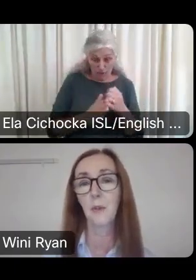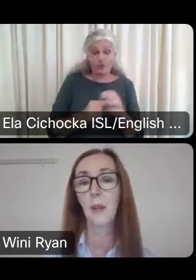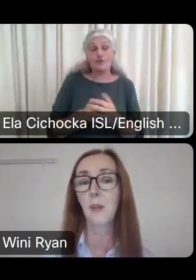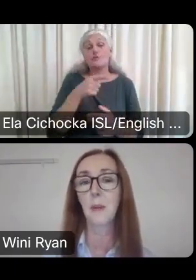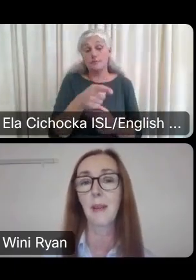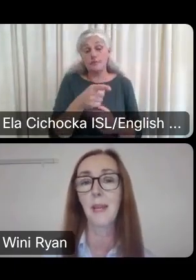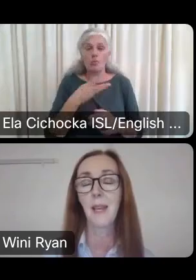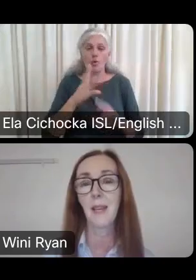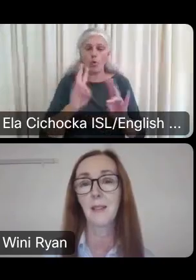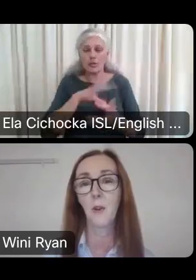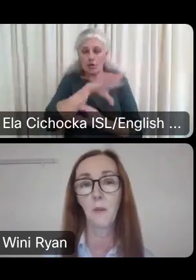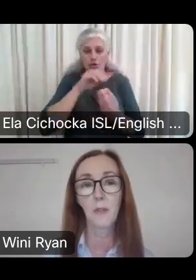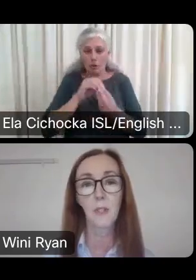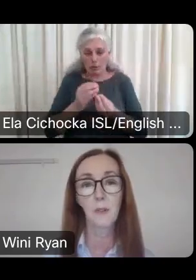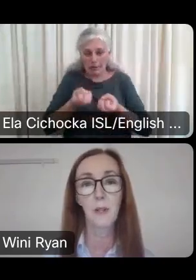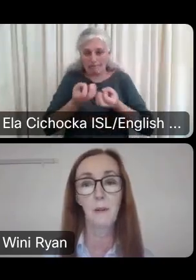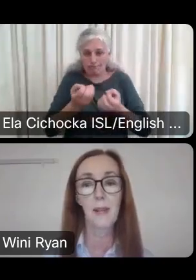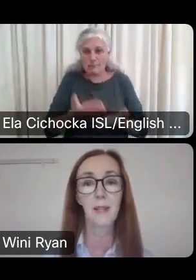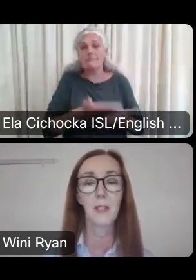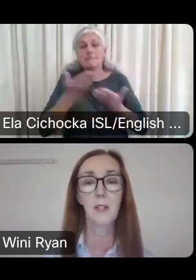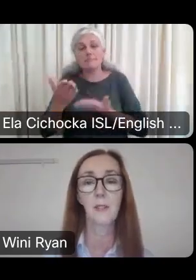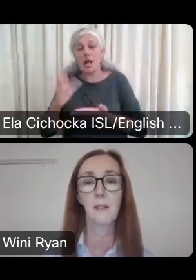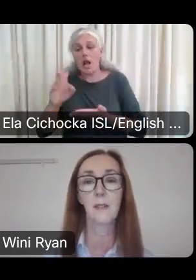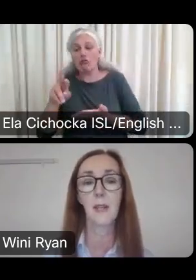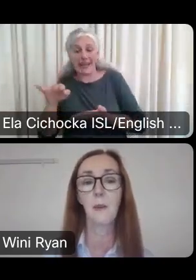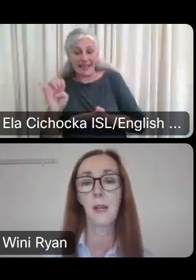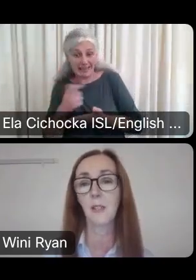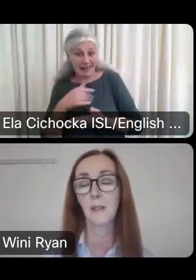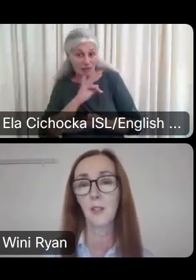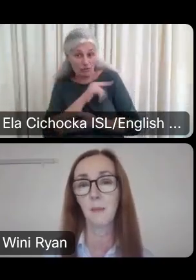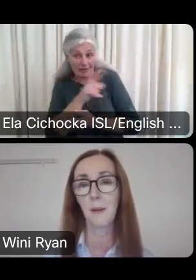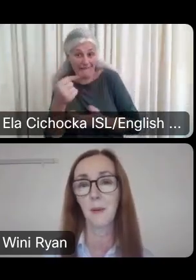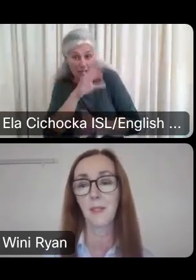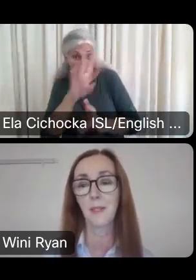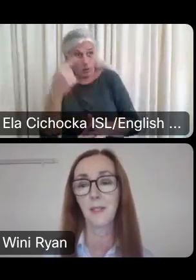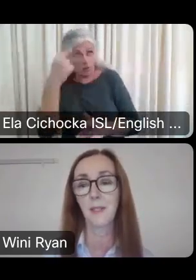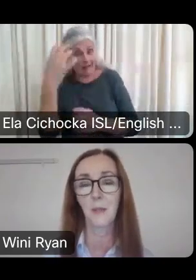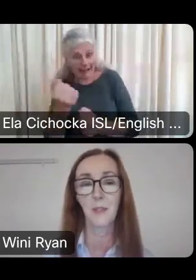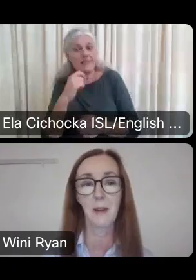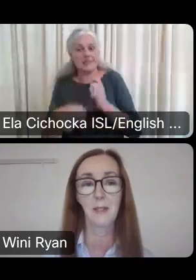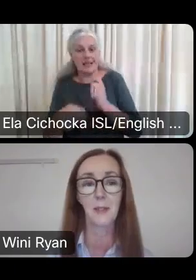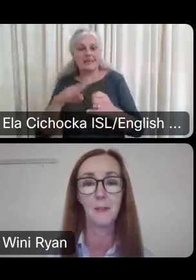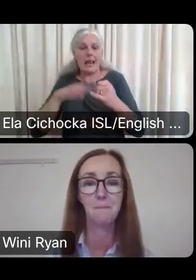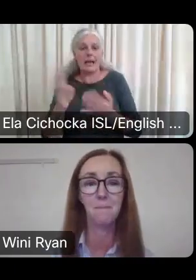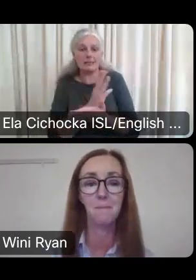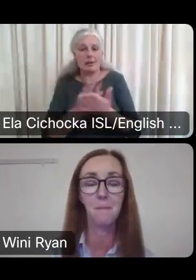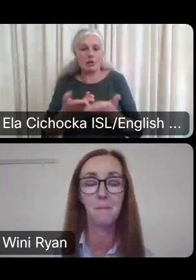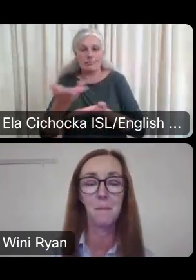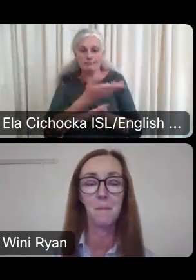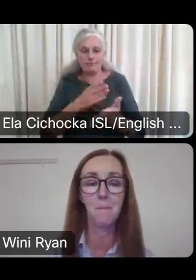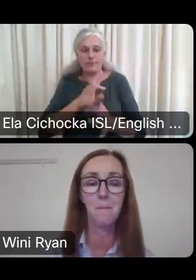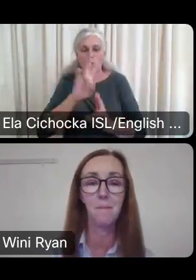do a quick summary and over to Lorraine and to yourselves for any questions that you might want us to answer.